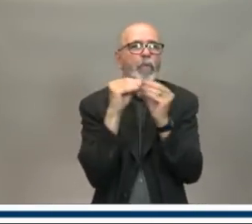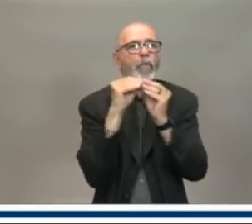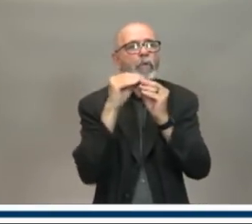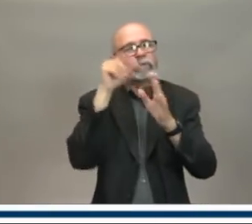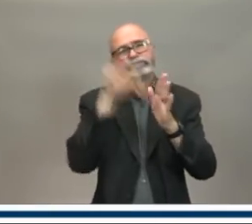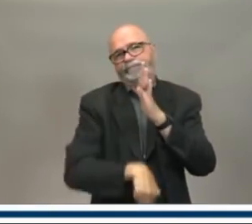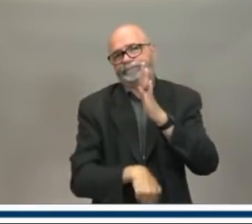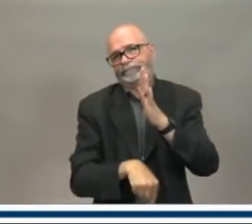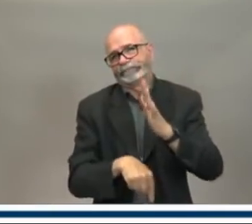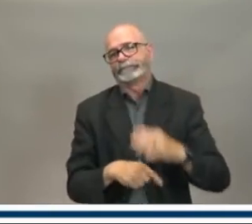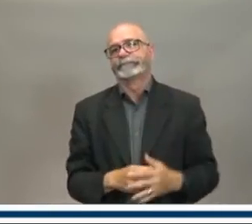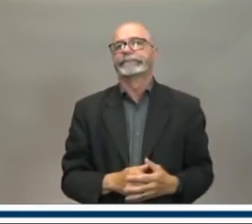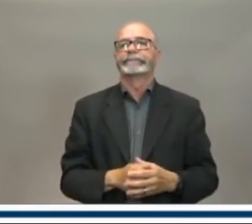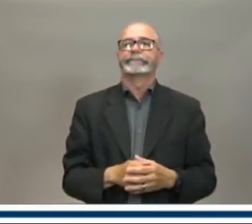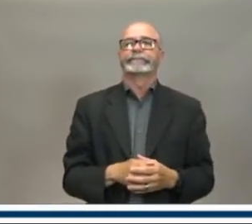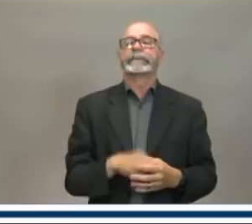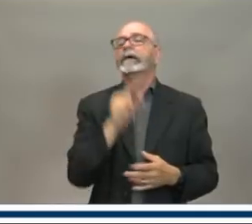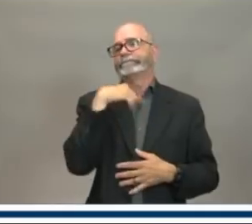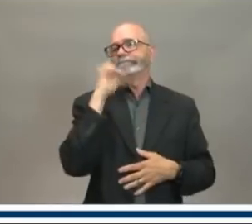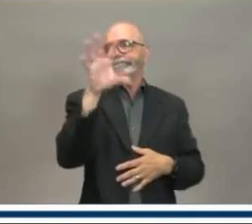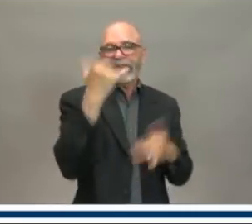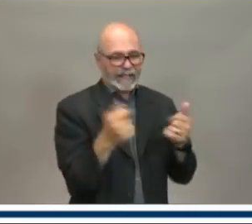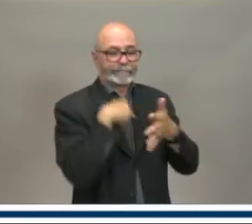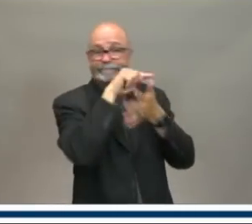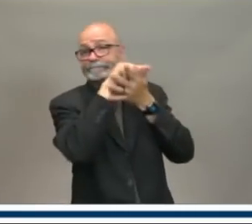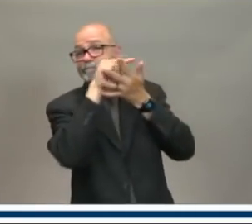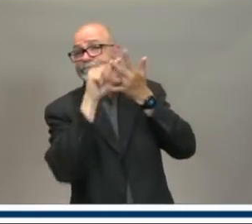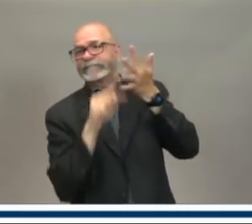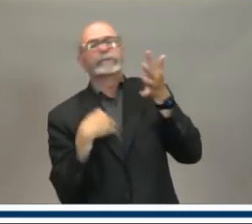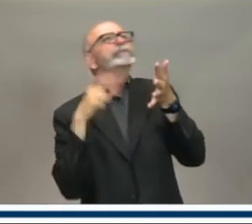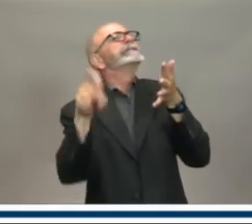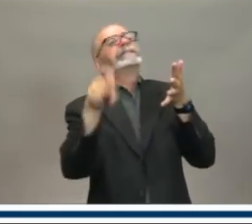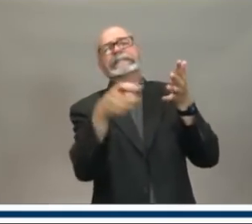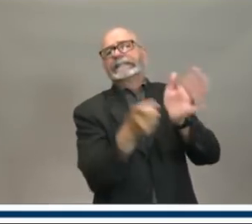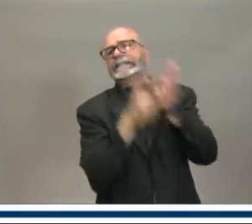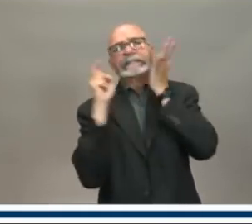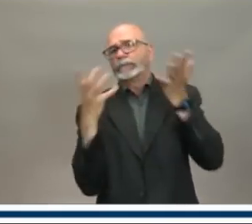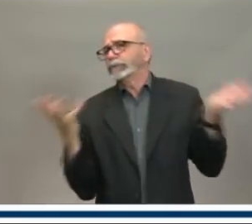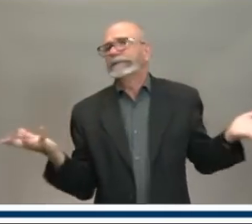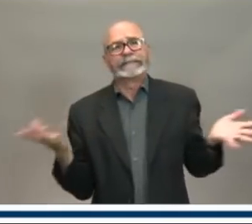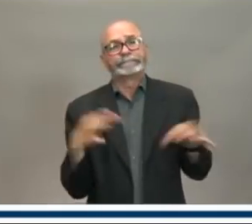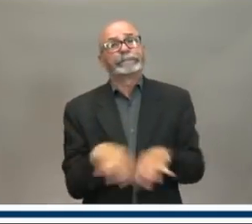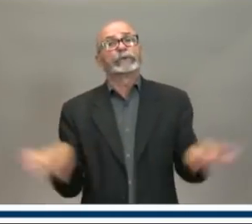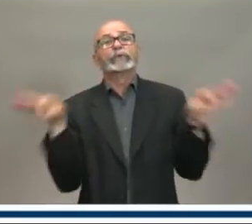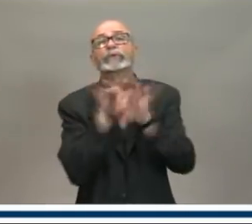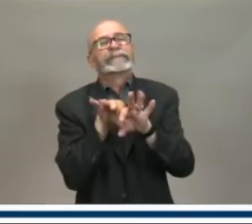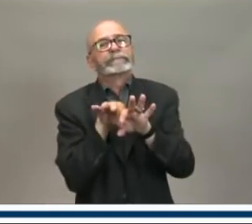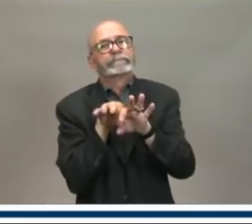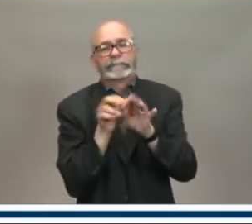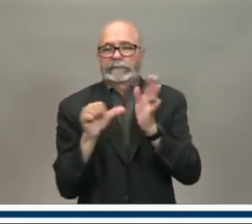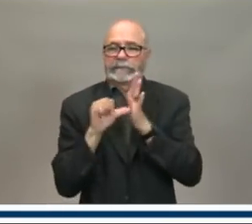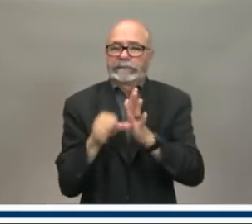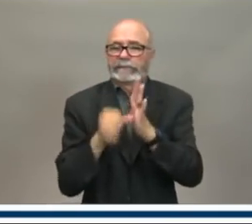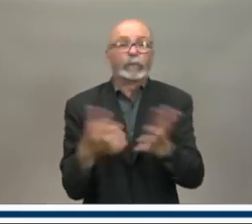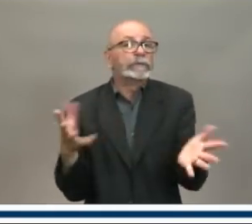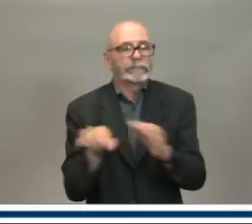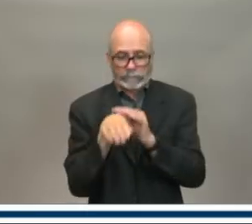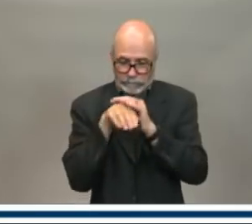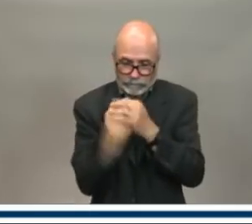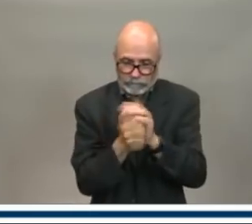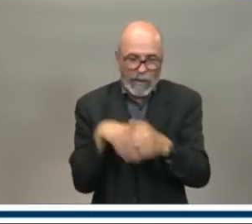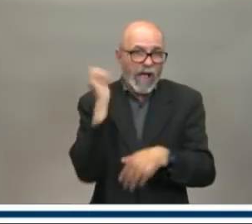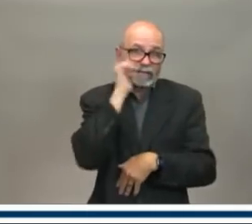What are those personal preventive measures? That we need to focus on the importance on hygiene. Frequent good hand